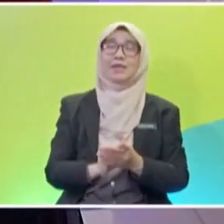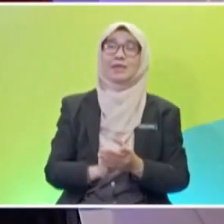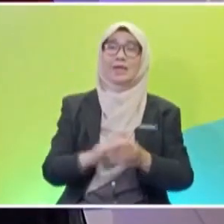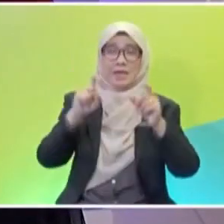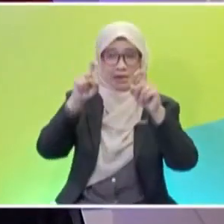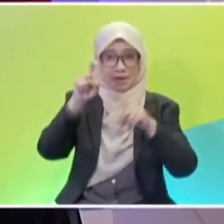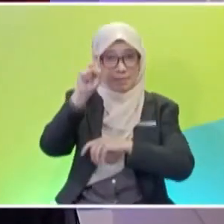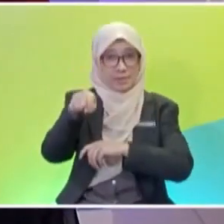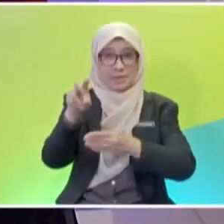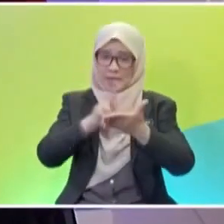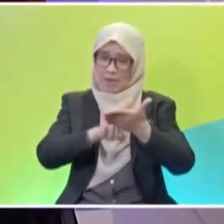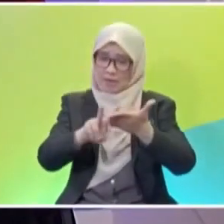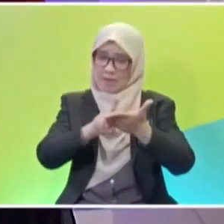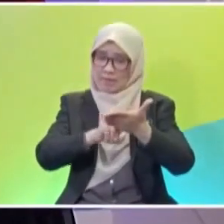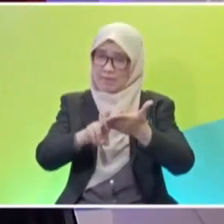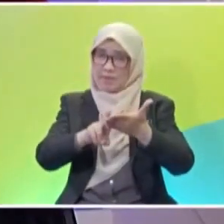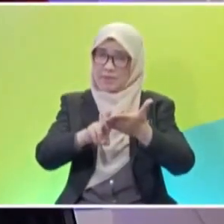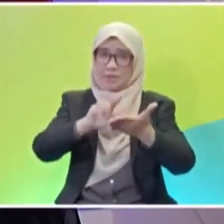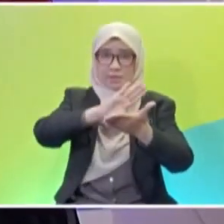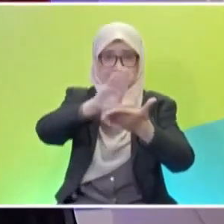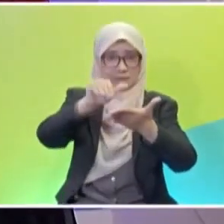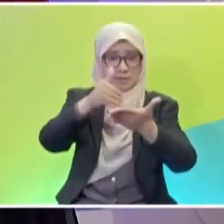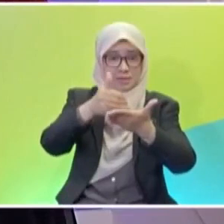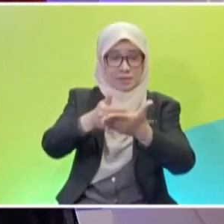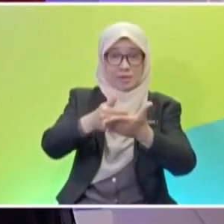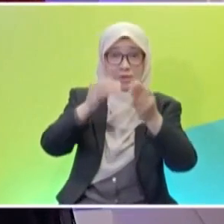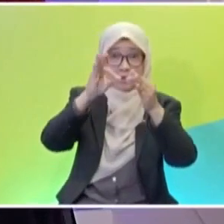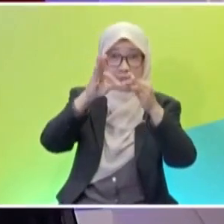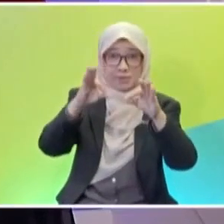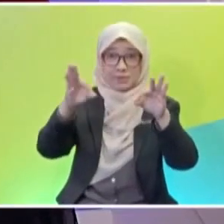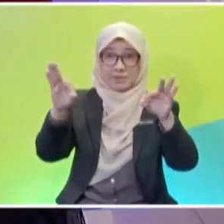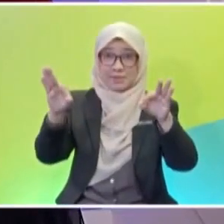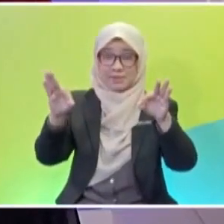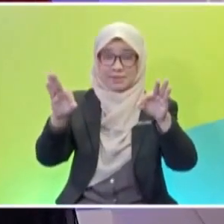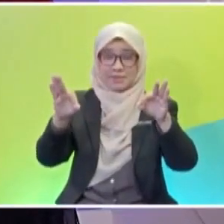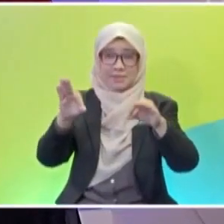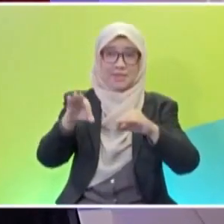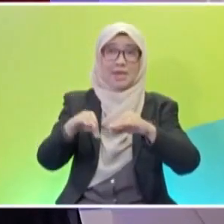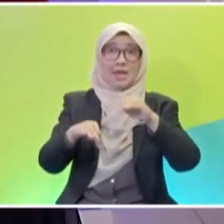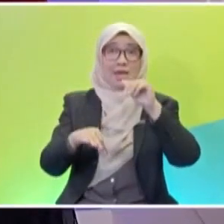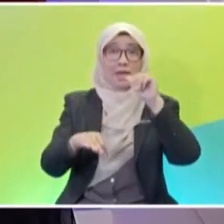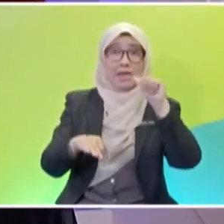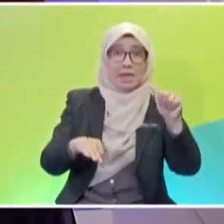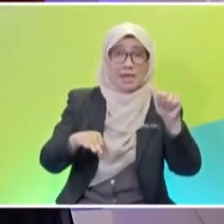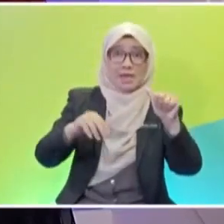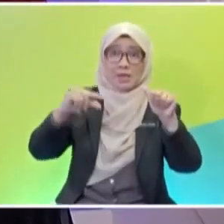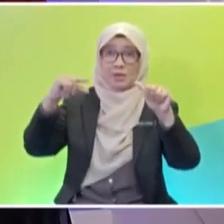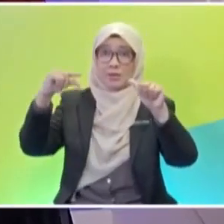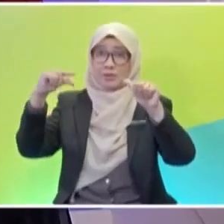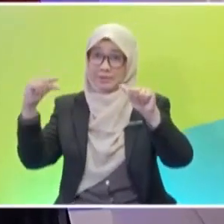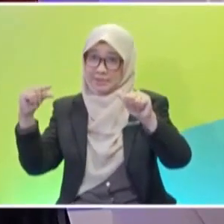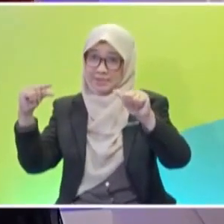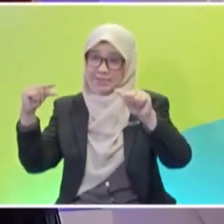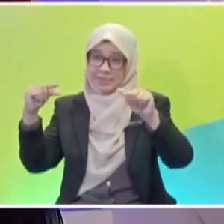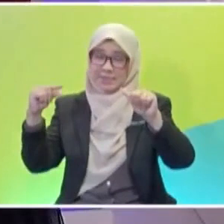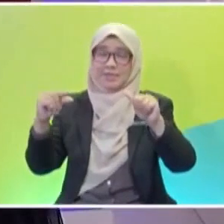that are given to you, the seven sentences given. They already have an idea what the text is about. All right. And go to